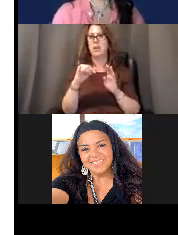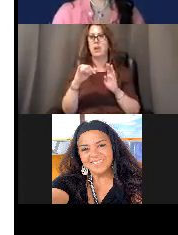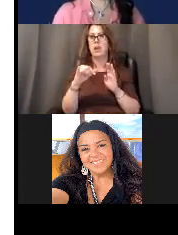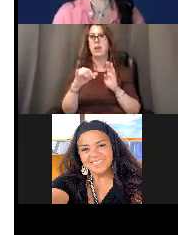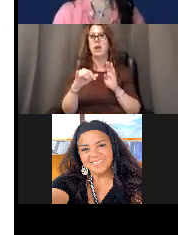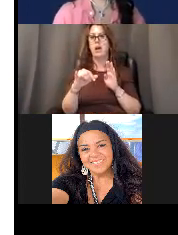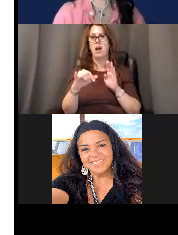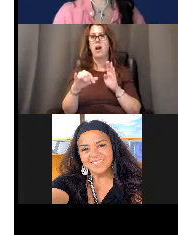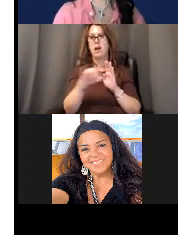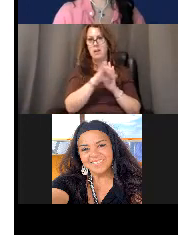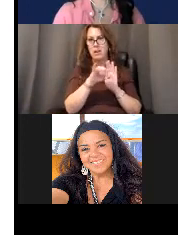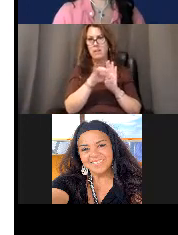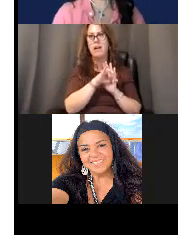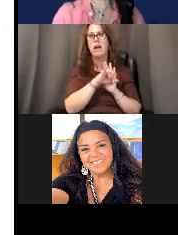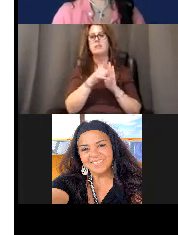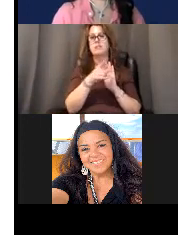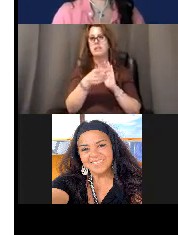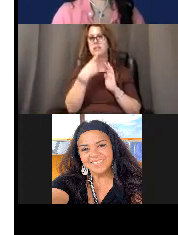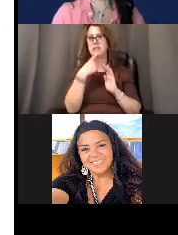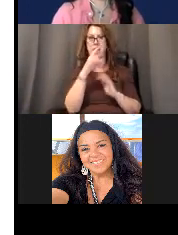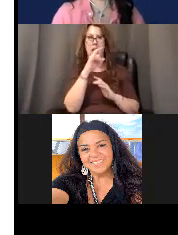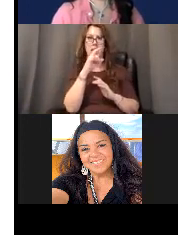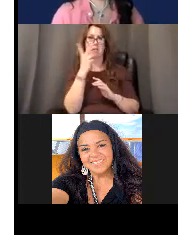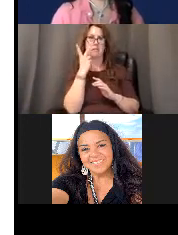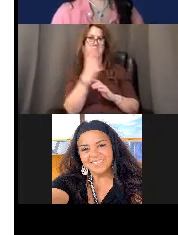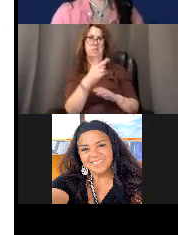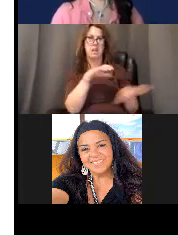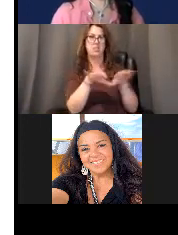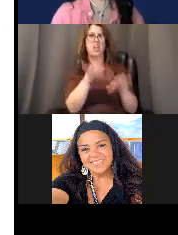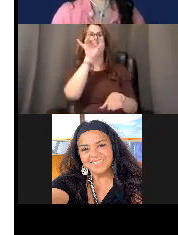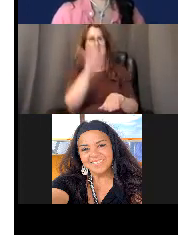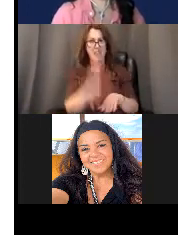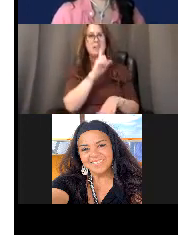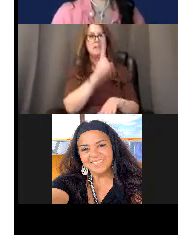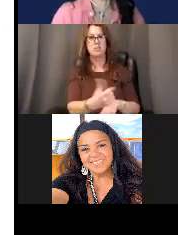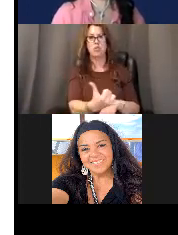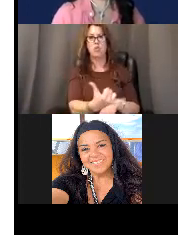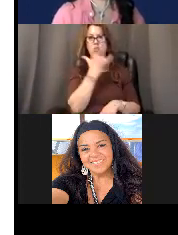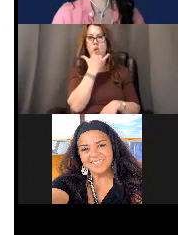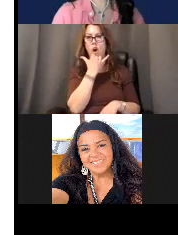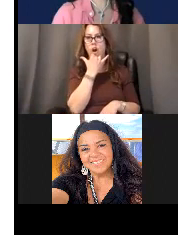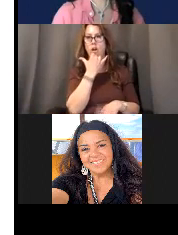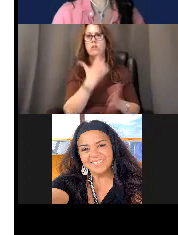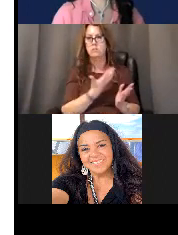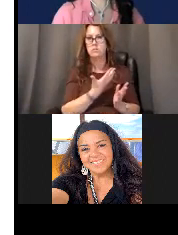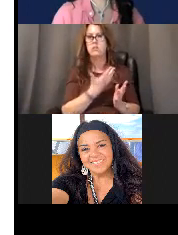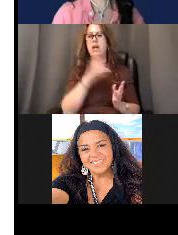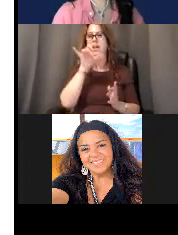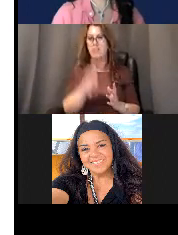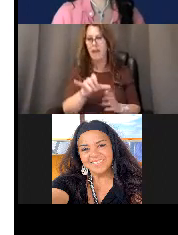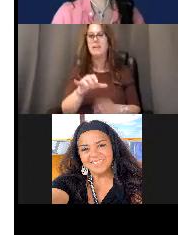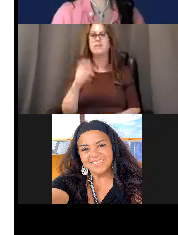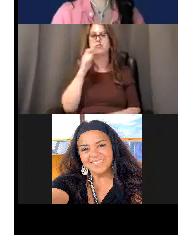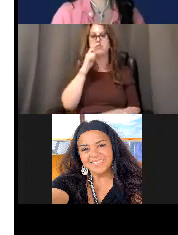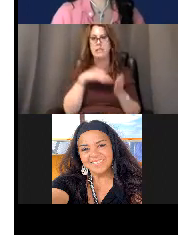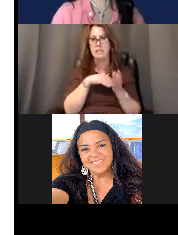see something and absolutely say, that is wrong, that is racist, that is wrong. You can name that. But it will also